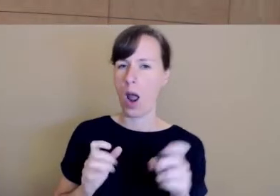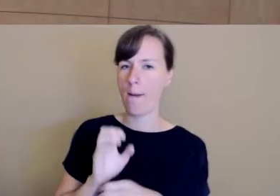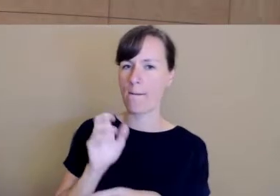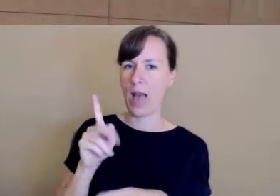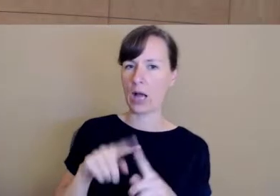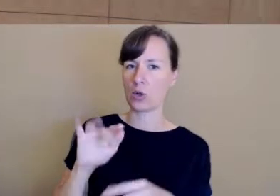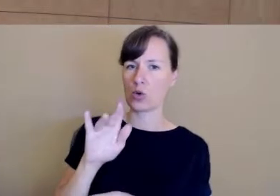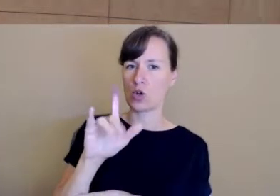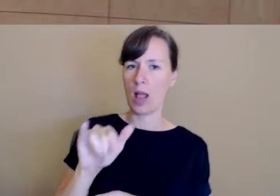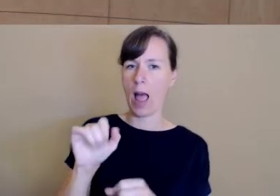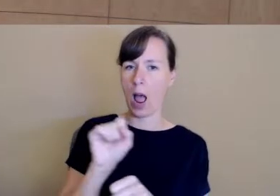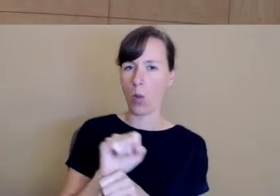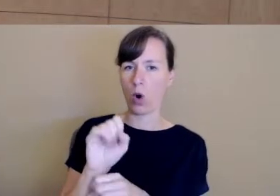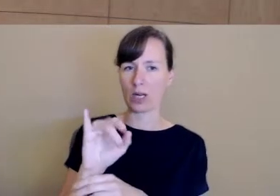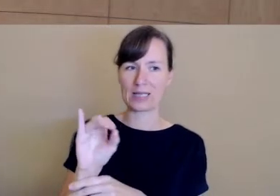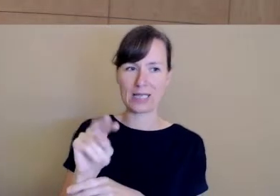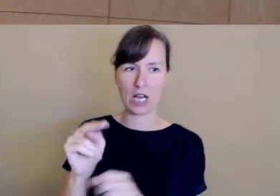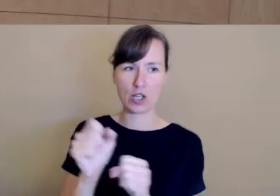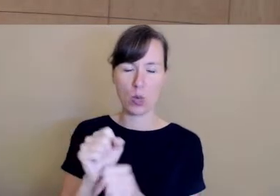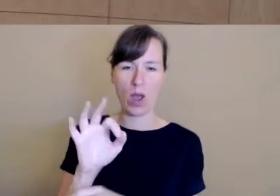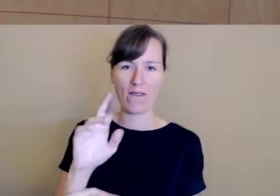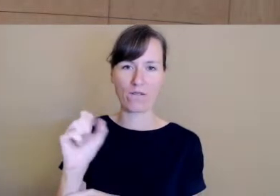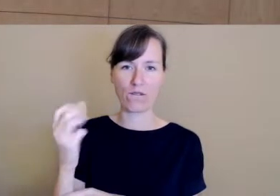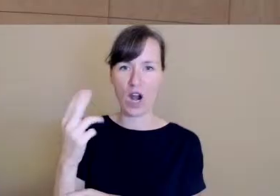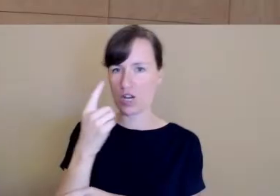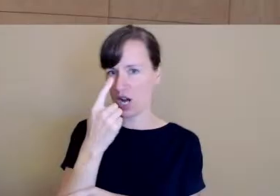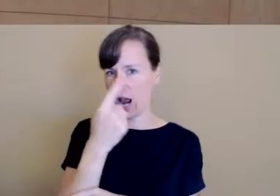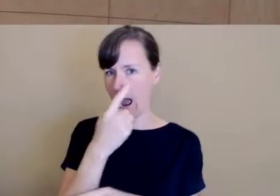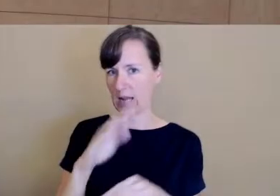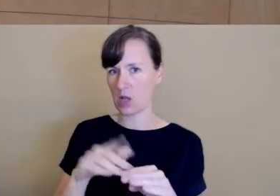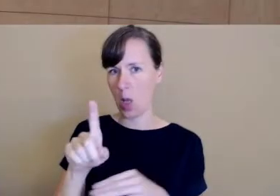fresh eyes on the question.